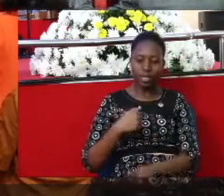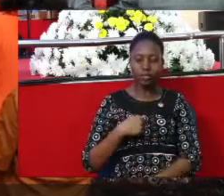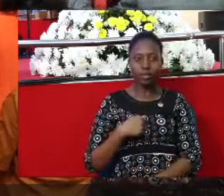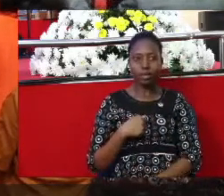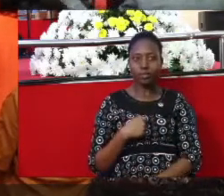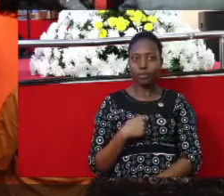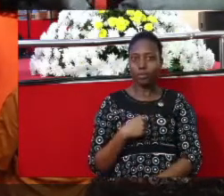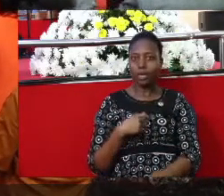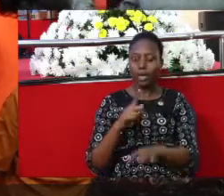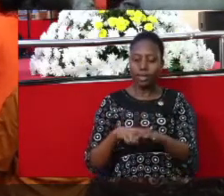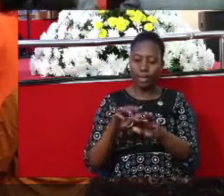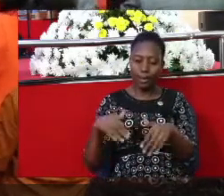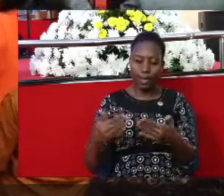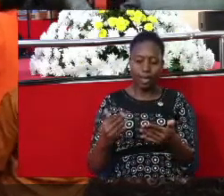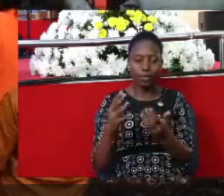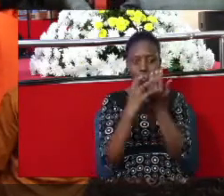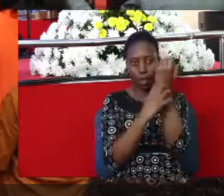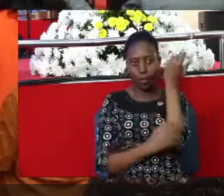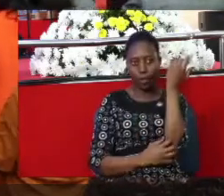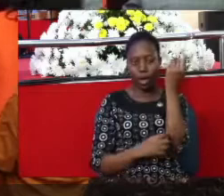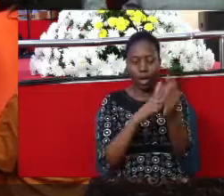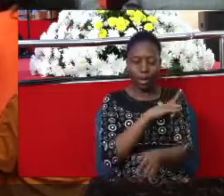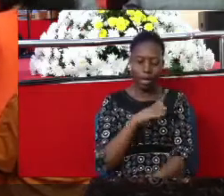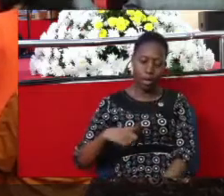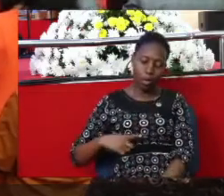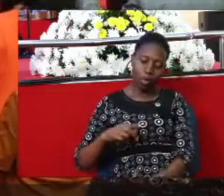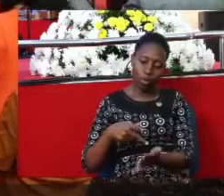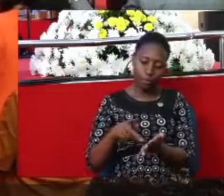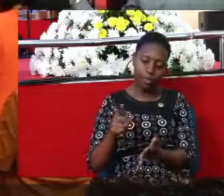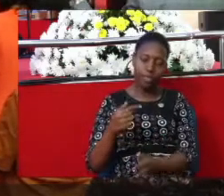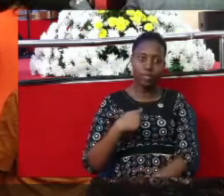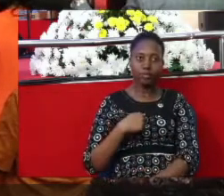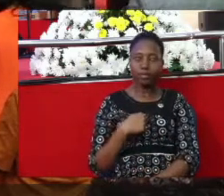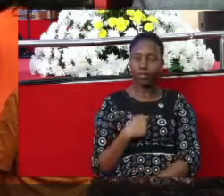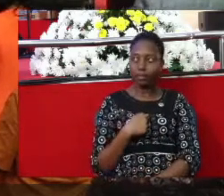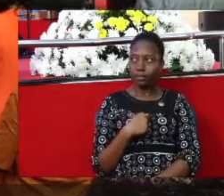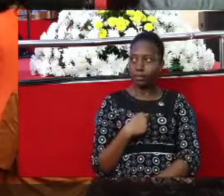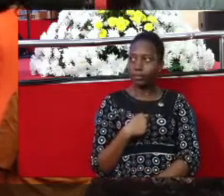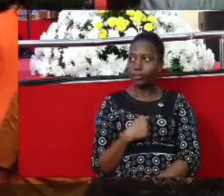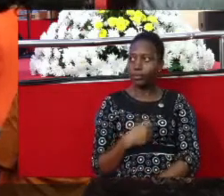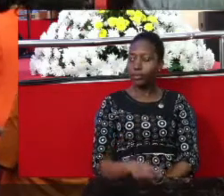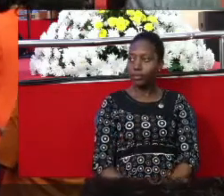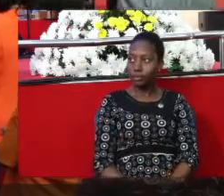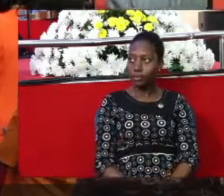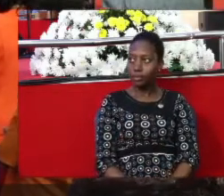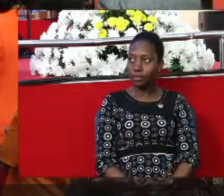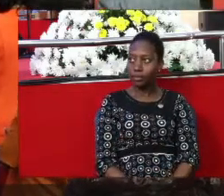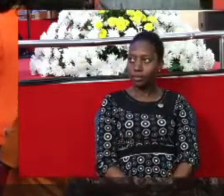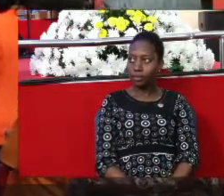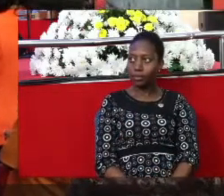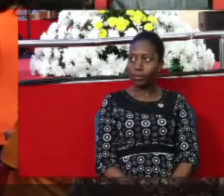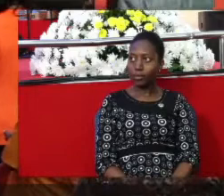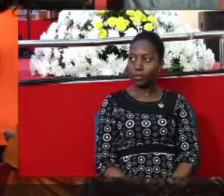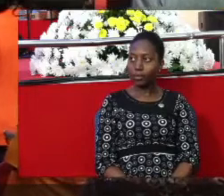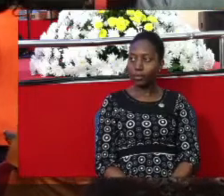to the poor, the Lord pays me back. Matthew 25:21. It says